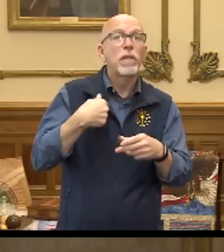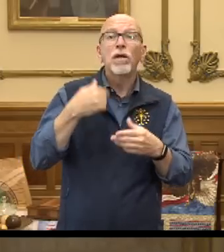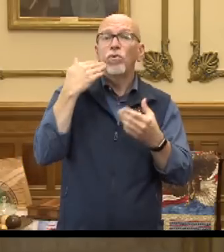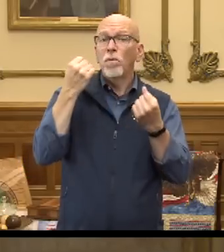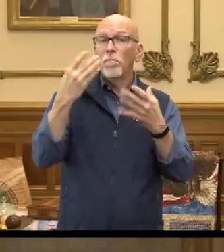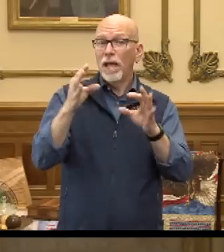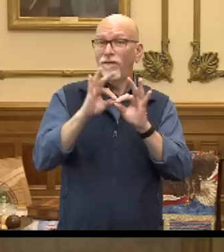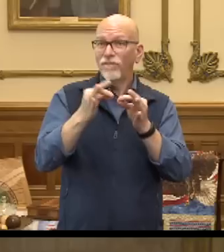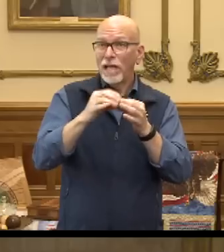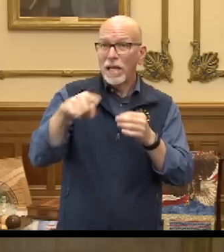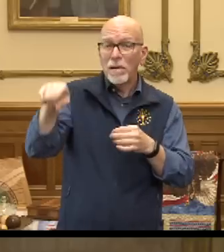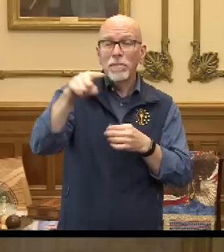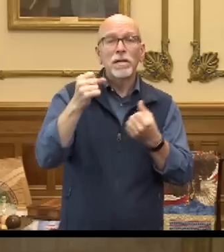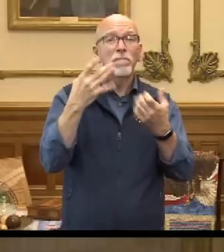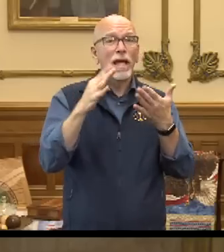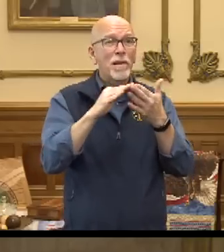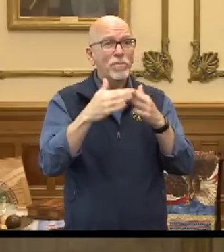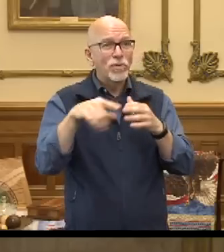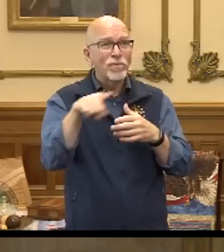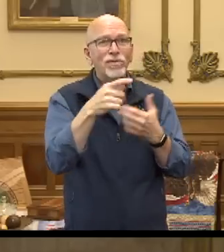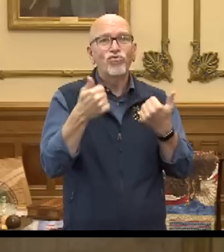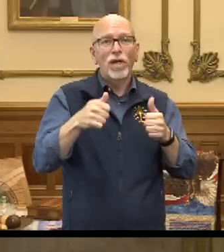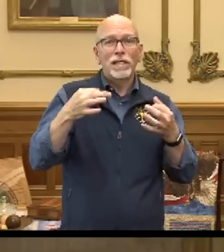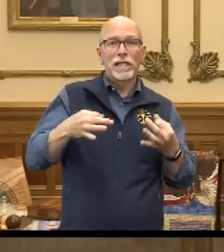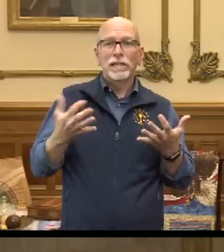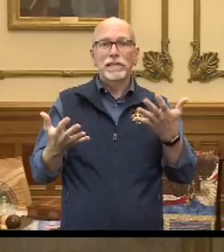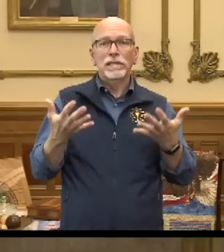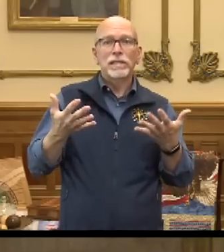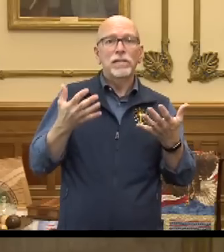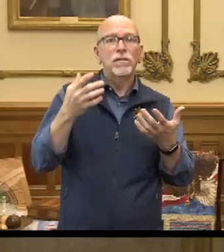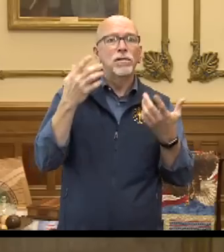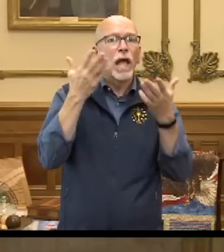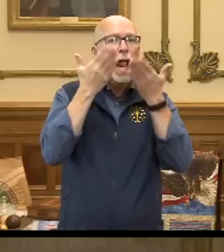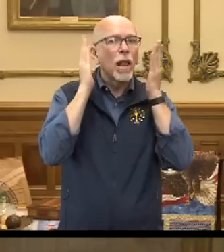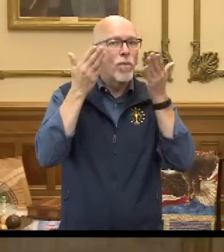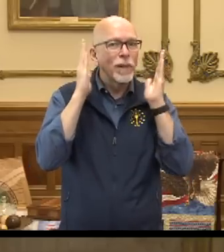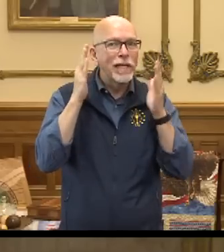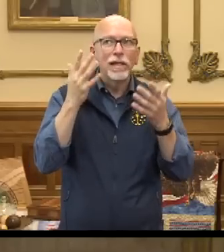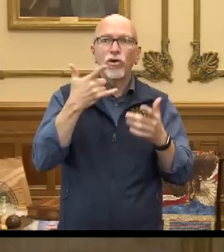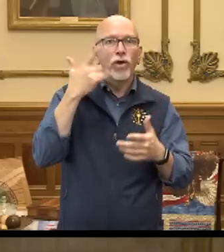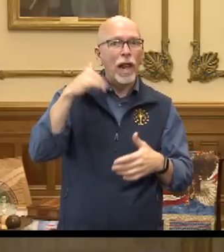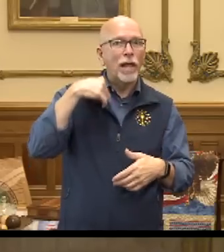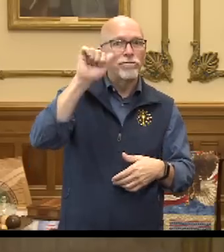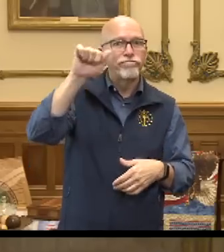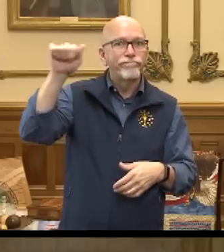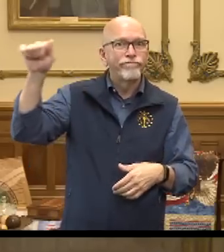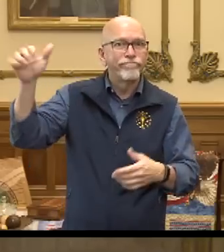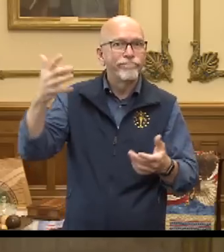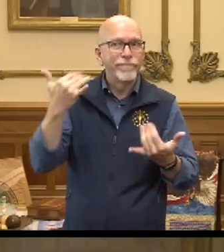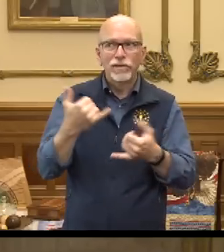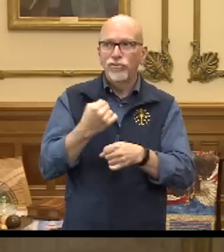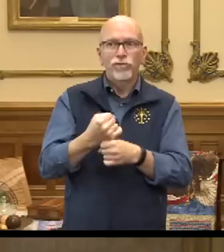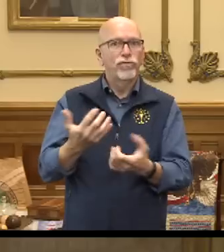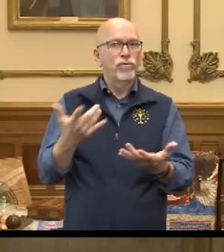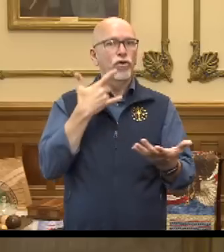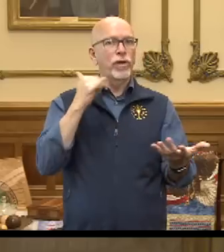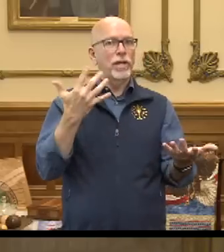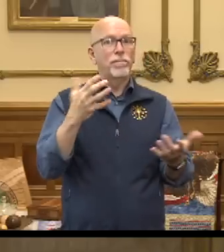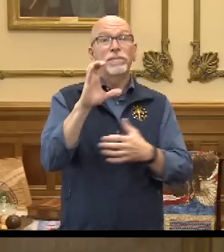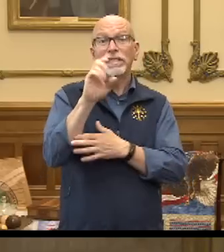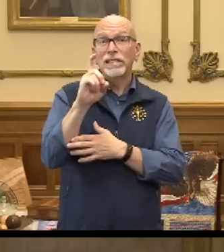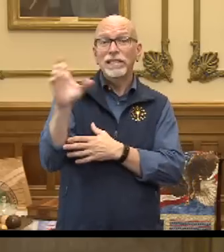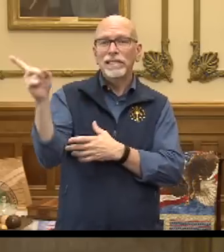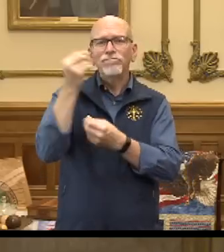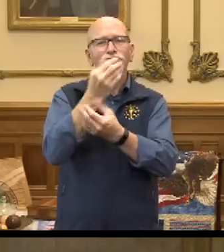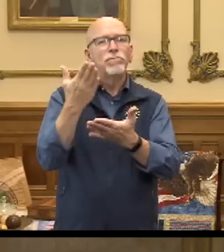lot of families and a lot of communities are trying to decide what Halloween trick-or-treating will look like in this pandemic year. The CDC has